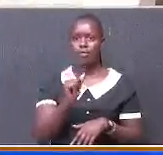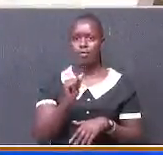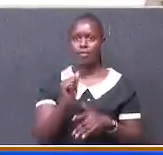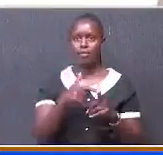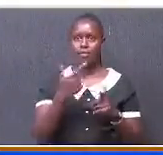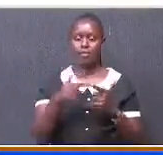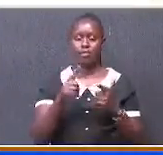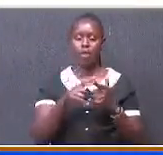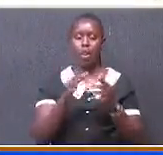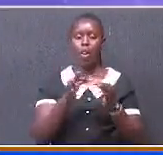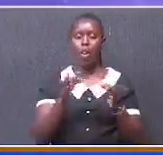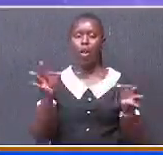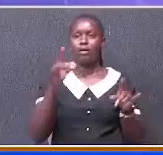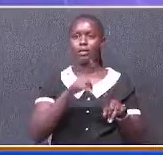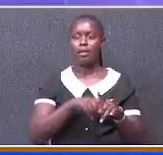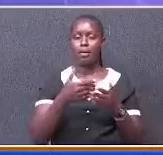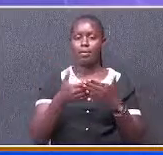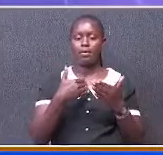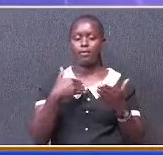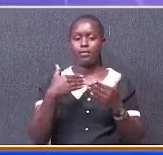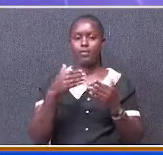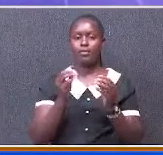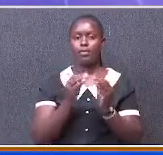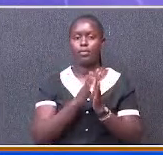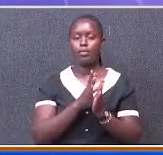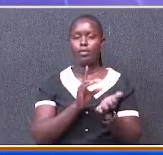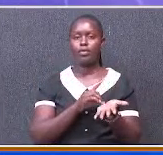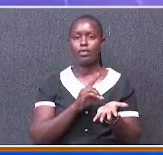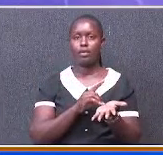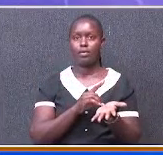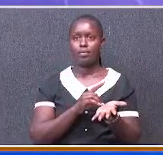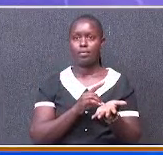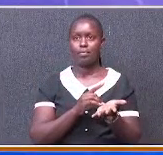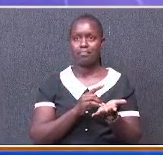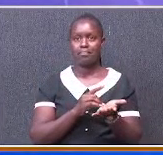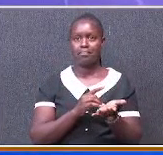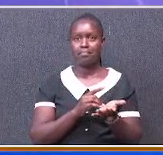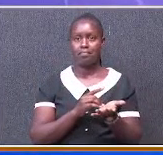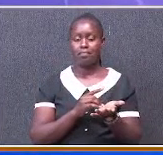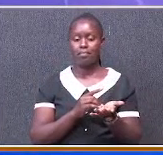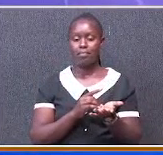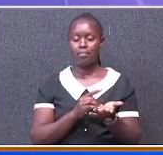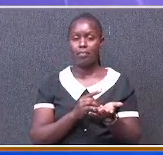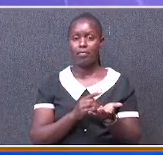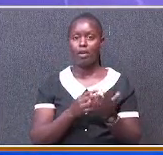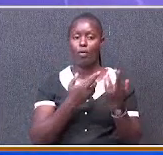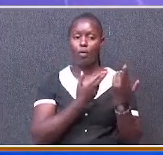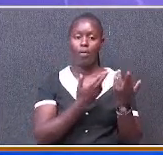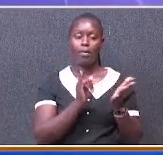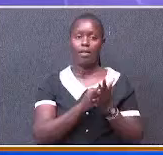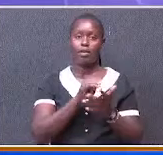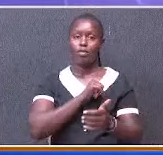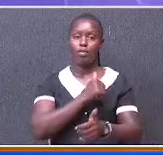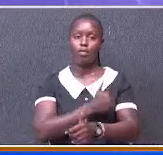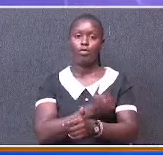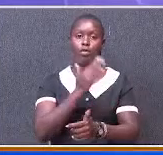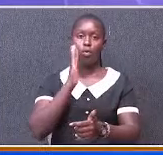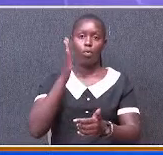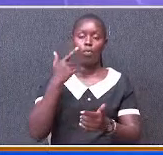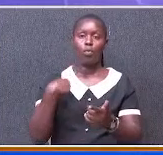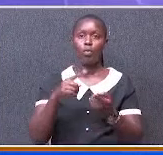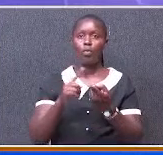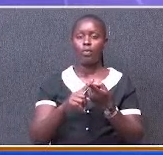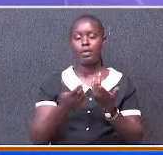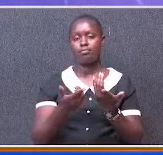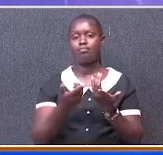wakamweka sana before aone daktari. Quite an unfortunate incident right there, and hopefully the authorities will take charge of